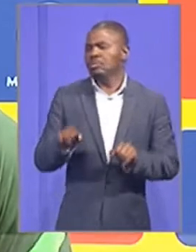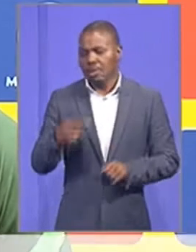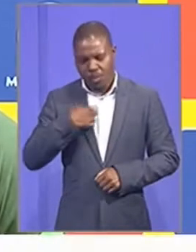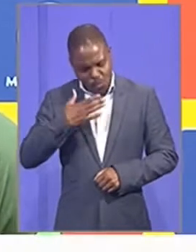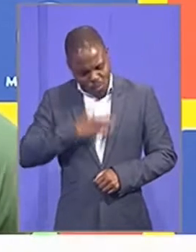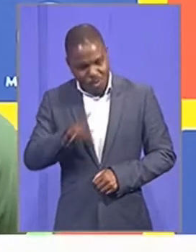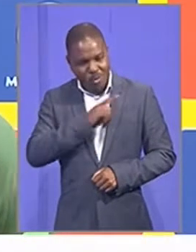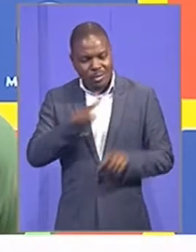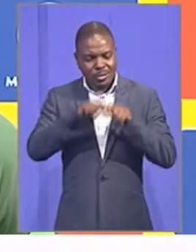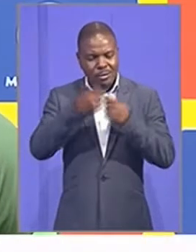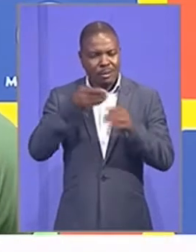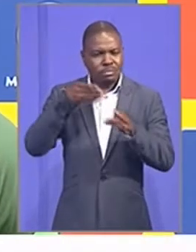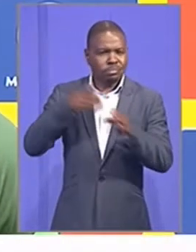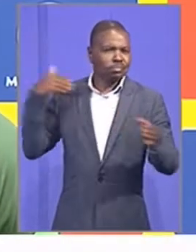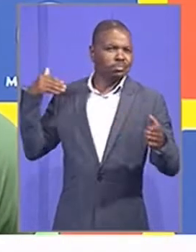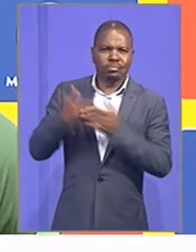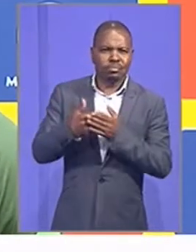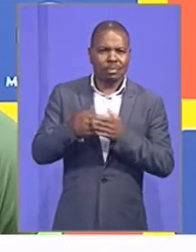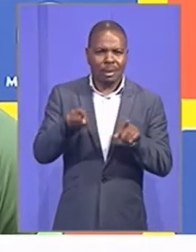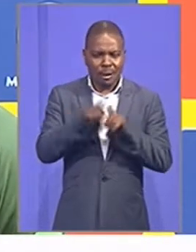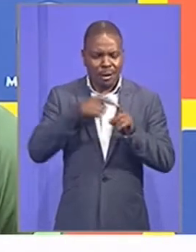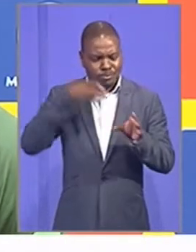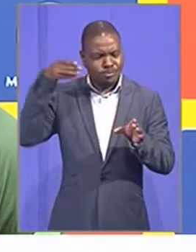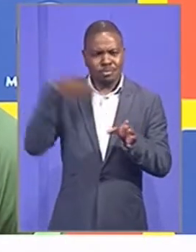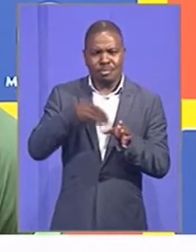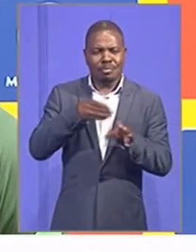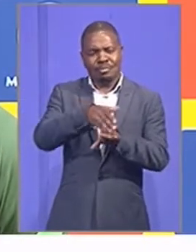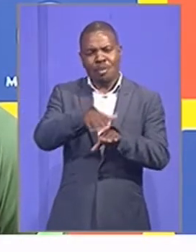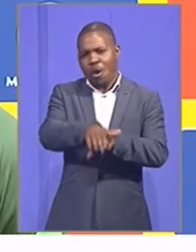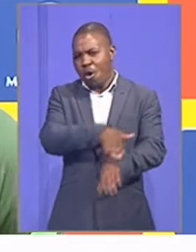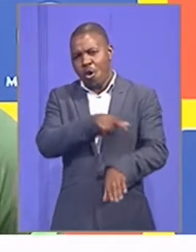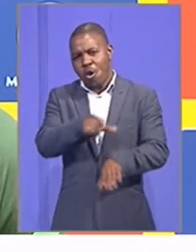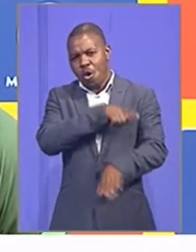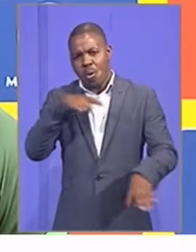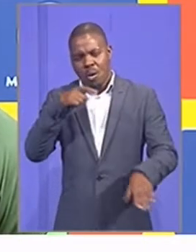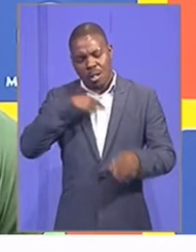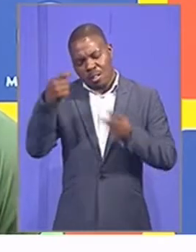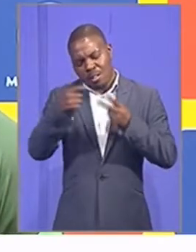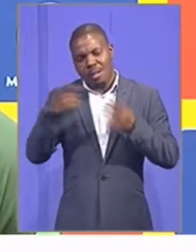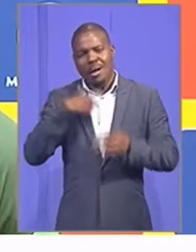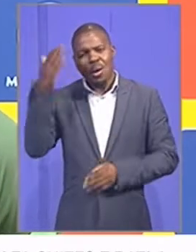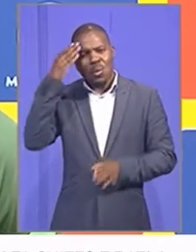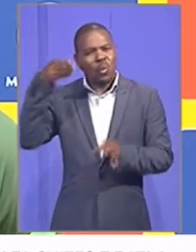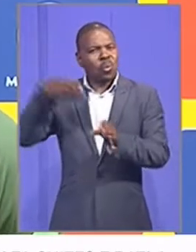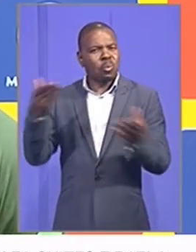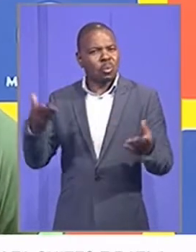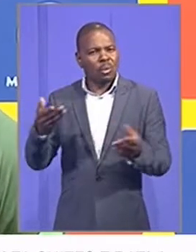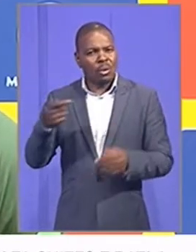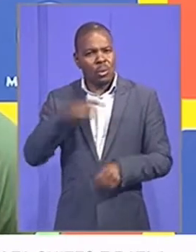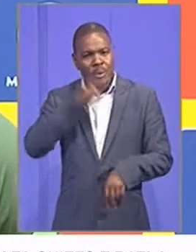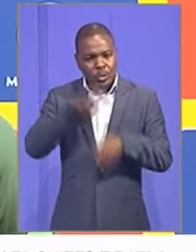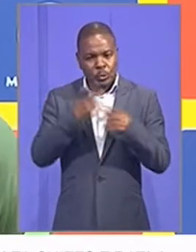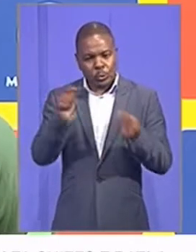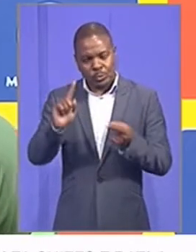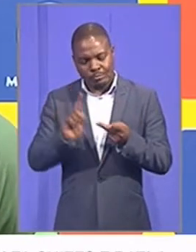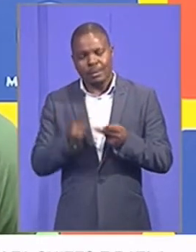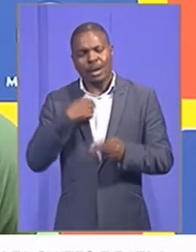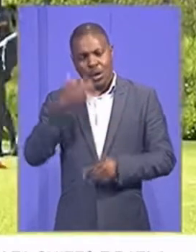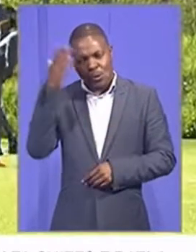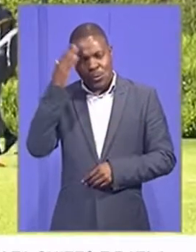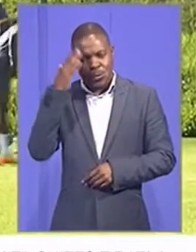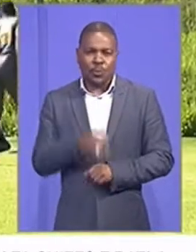and parcel of the team. I'm actually part of the finisher now. So I know the nitty-gritties. I know what needs to be done to take this